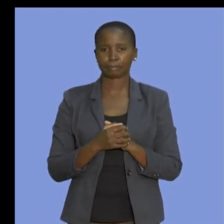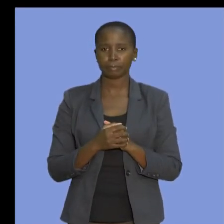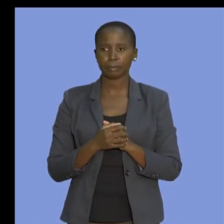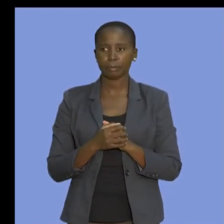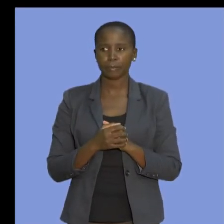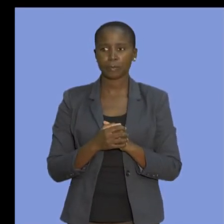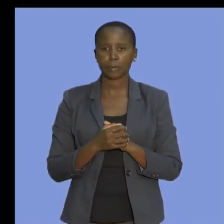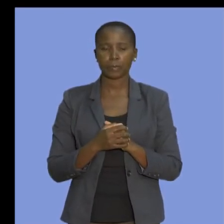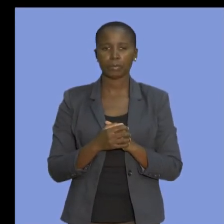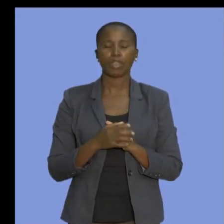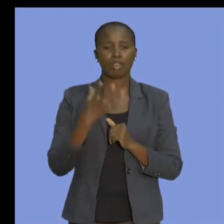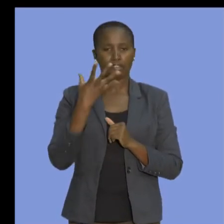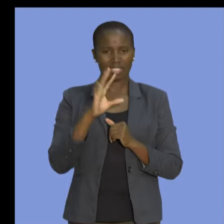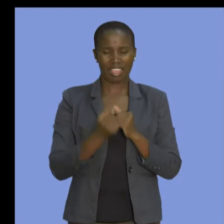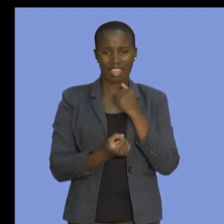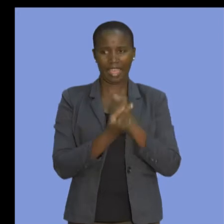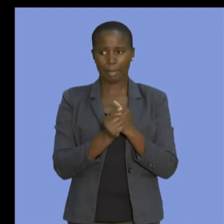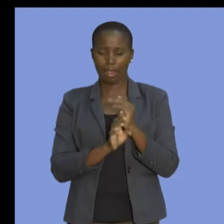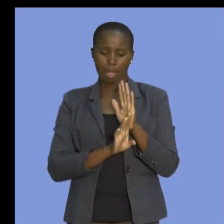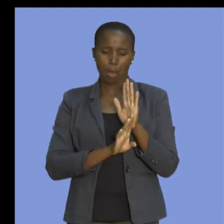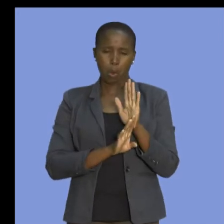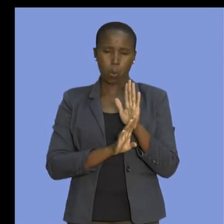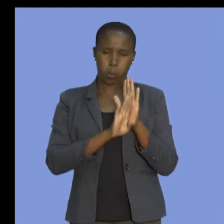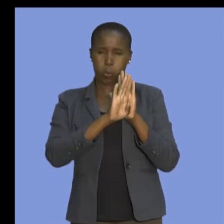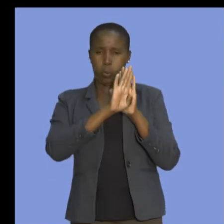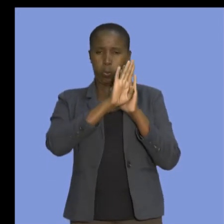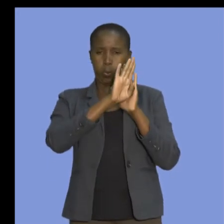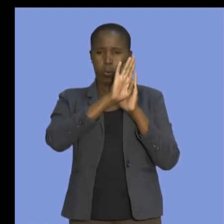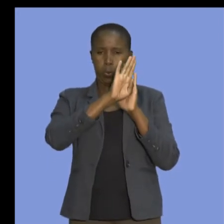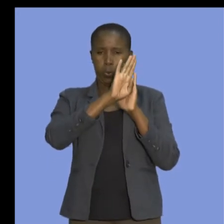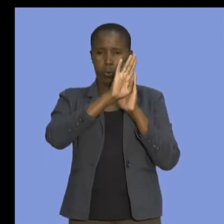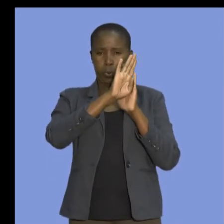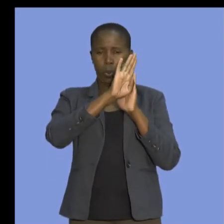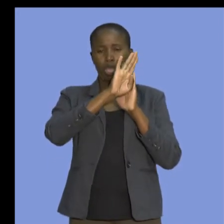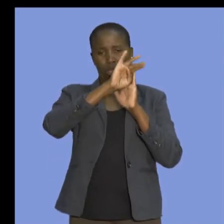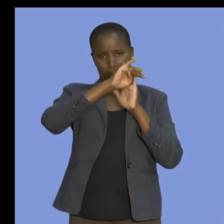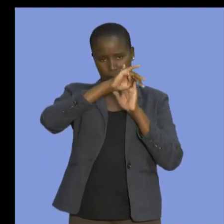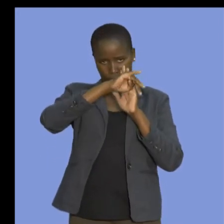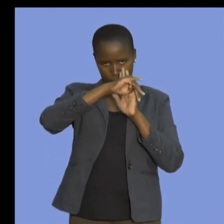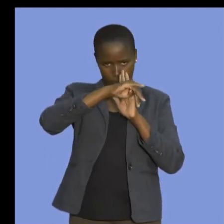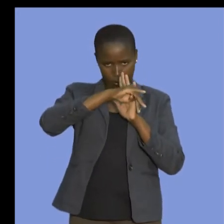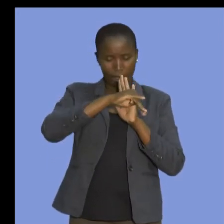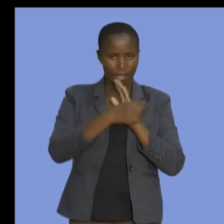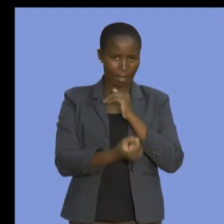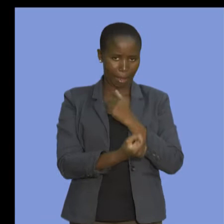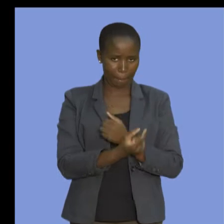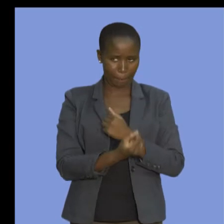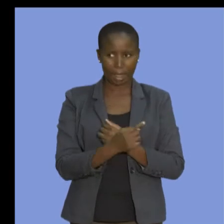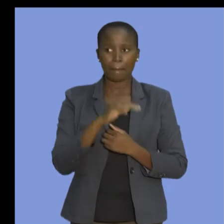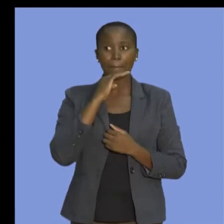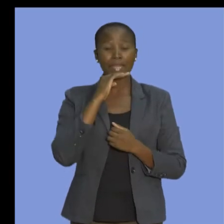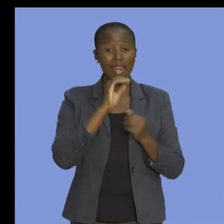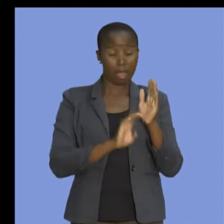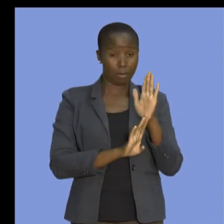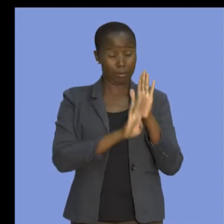had a maximum, then it started decreasing based on data. So here was the maximum amount of infection,